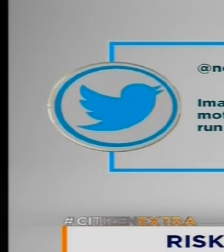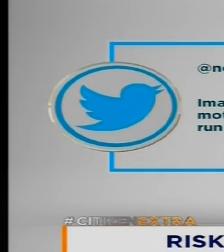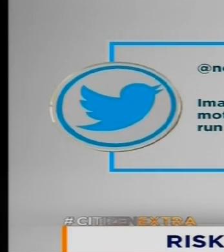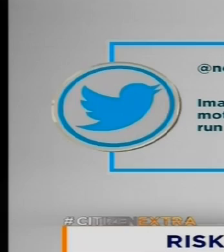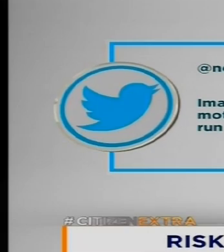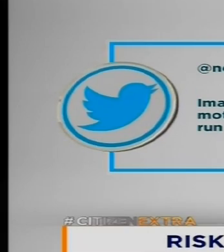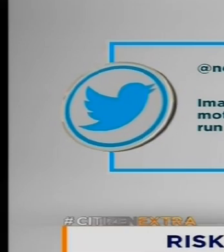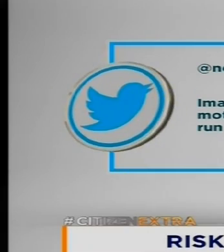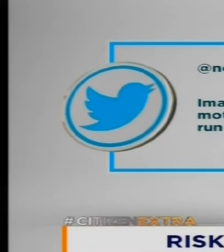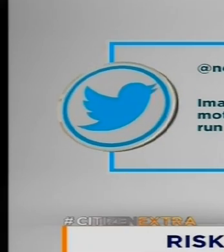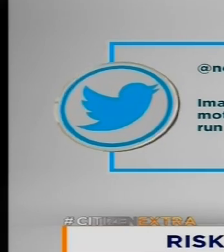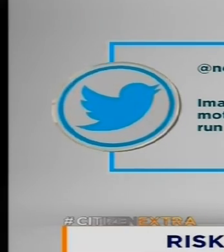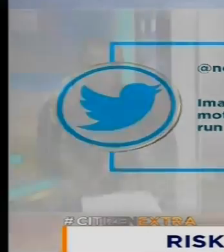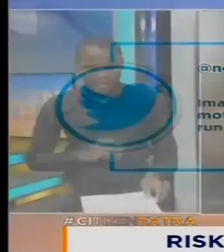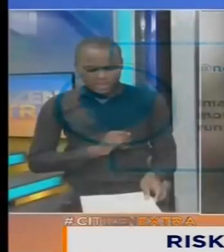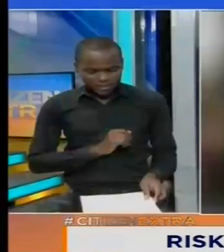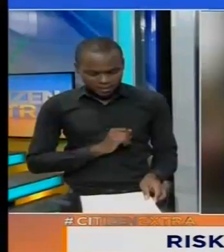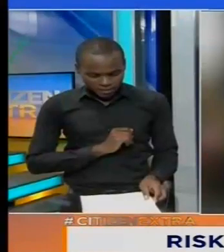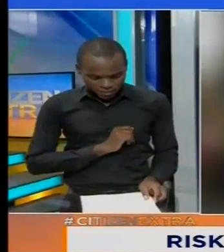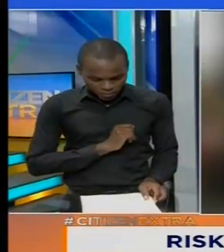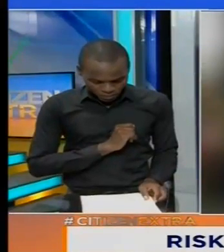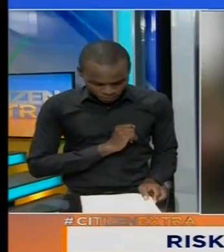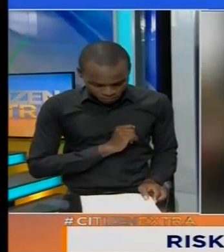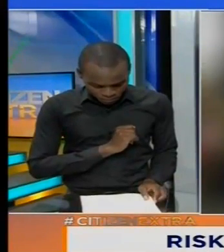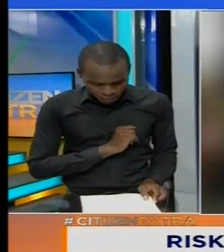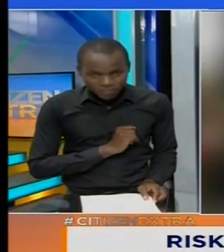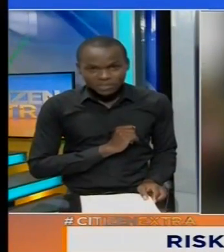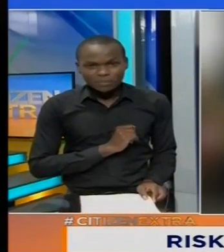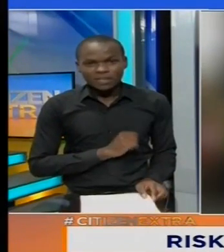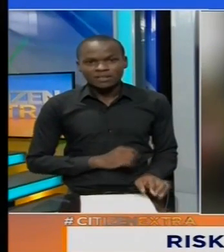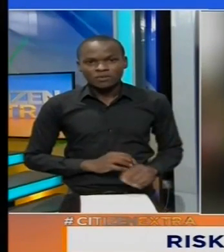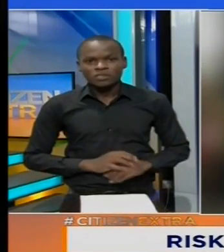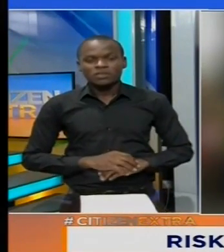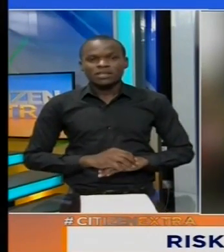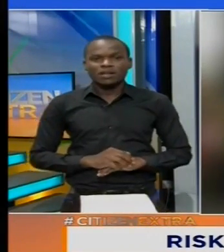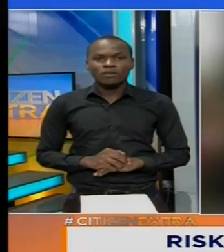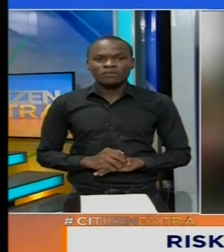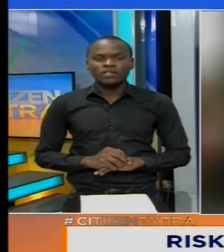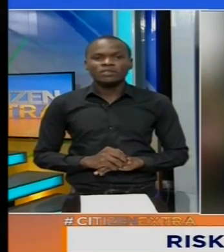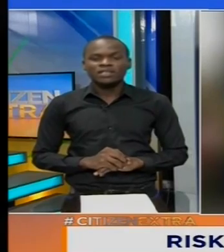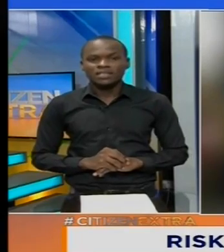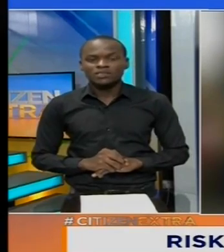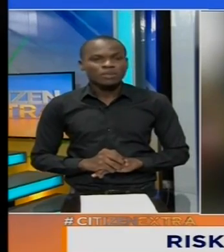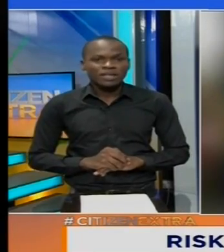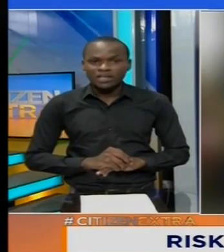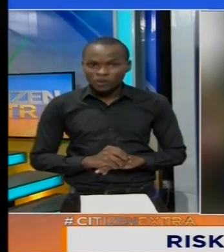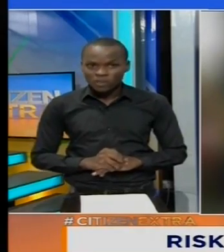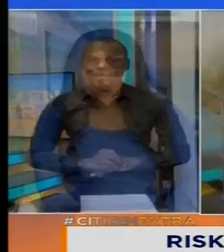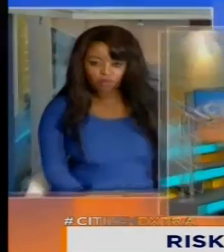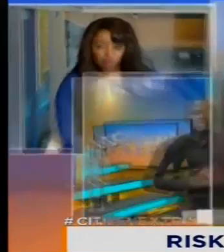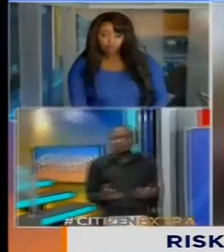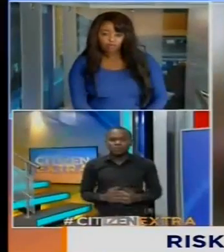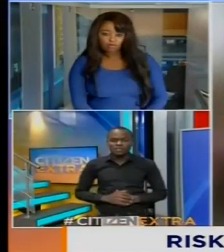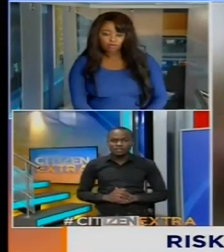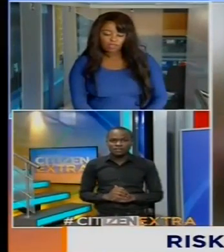comes across this. Lillian. Yes, Brian. Chip in. What do you think of using kids to barricade road